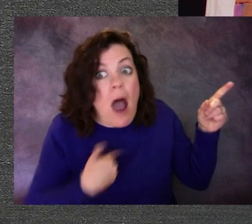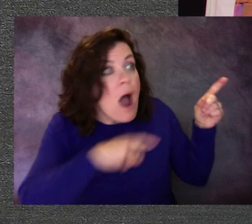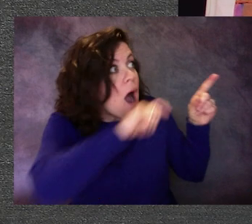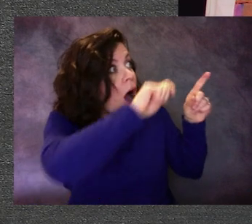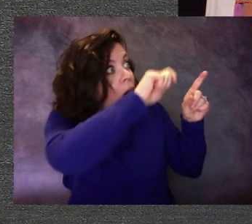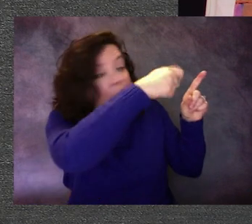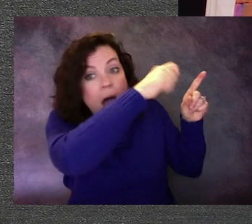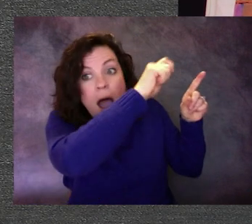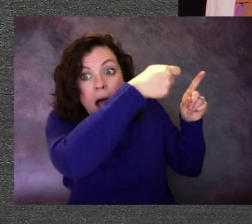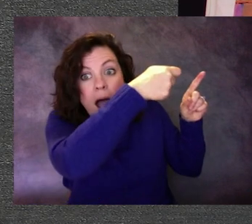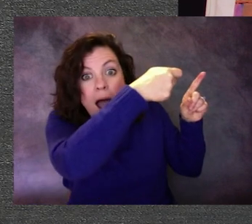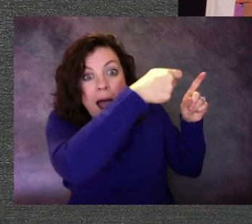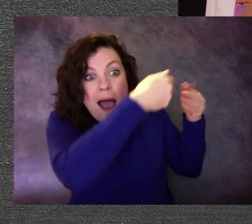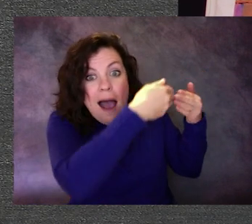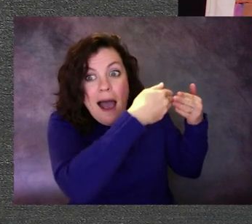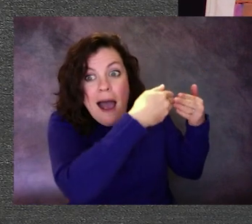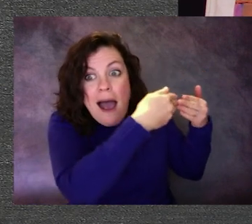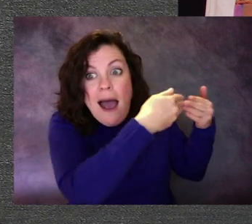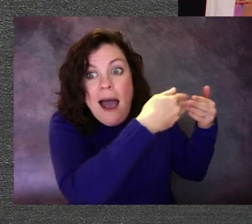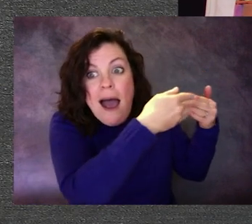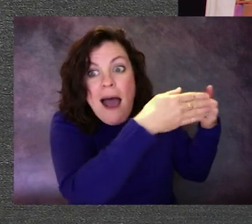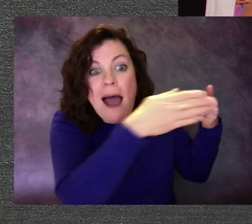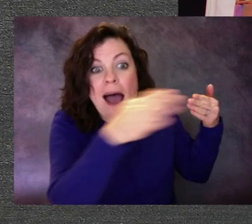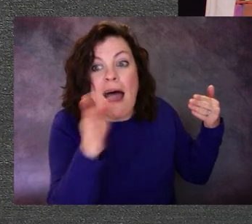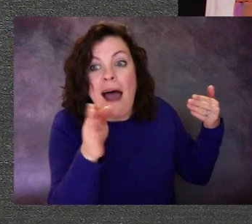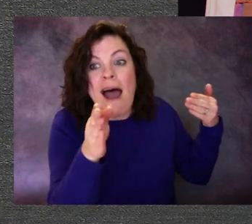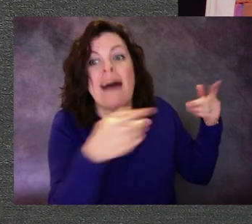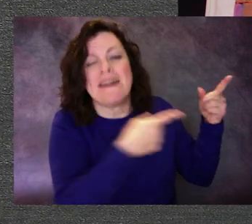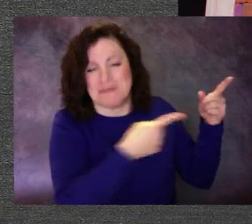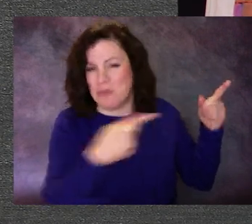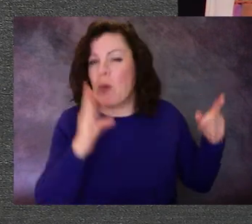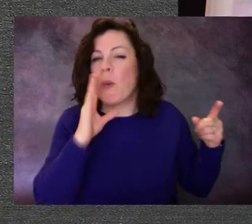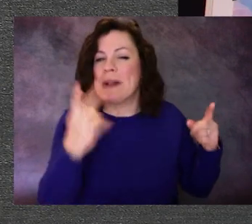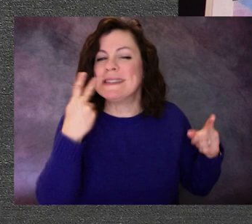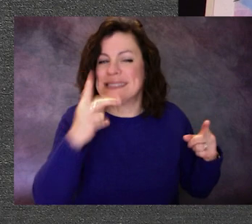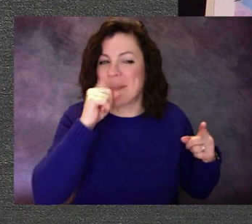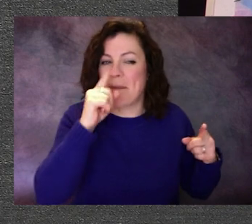too? Keep your eye out. You'll see that little guy everywhere.